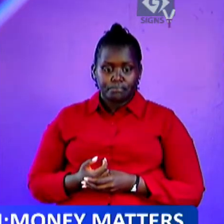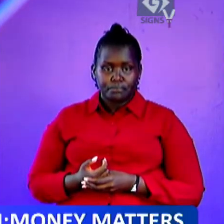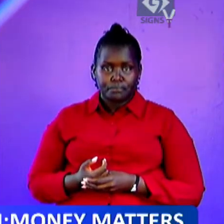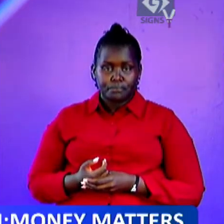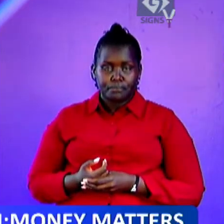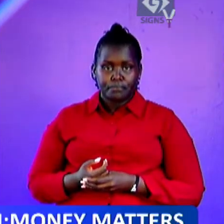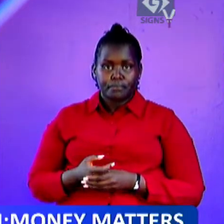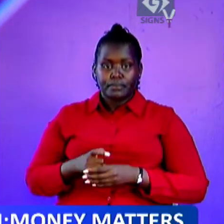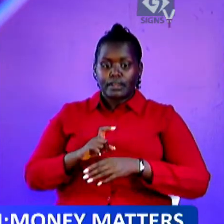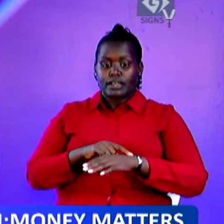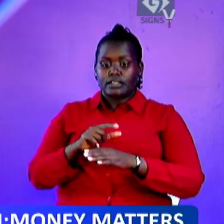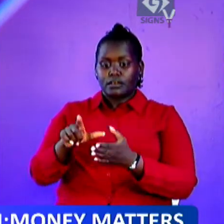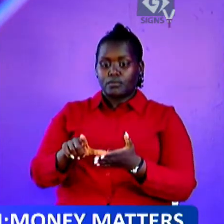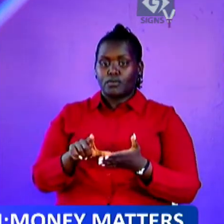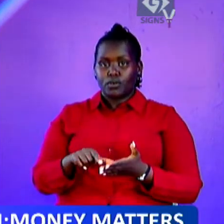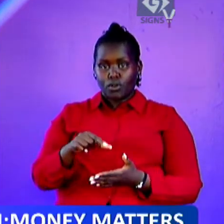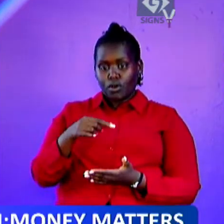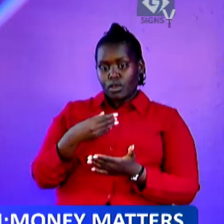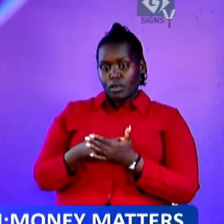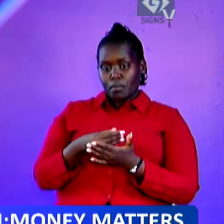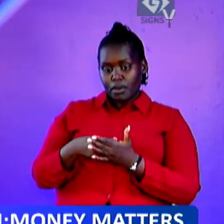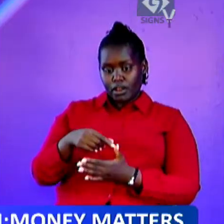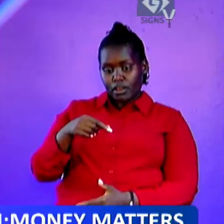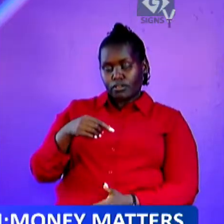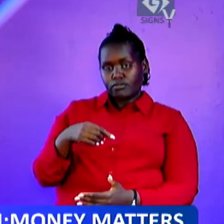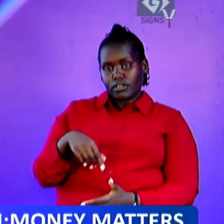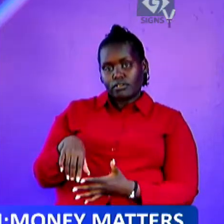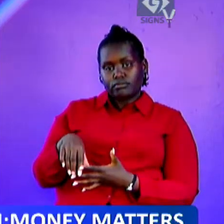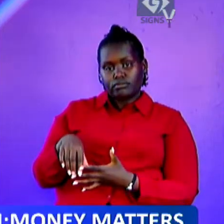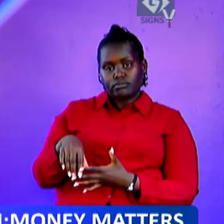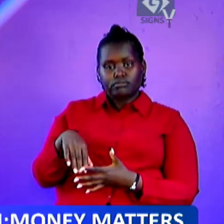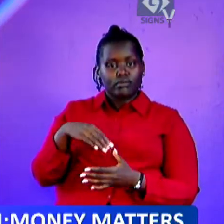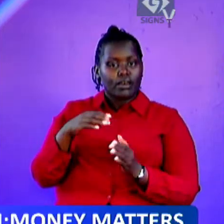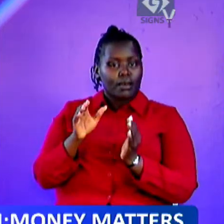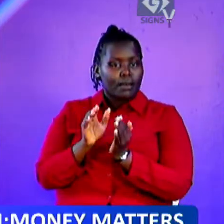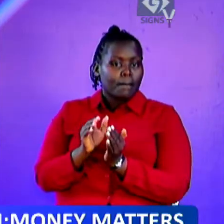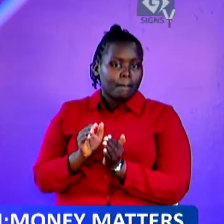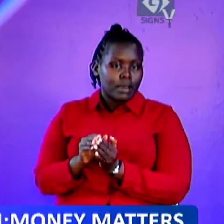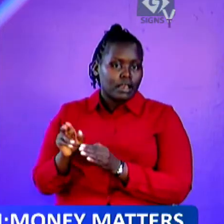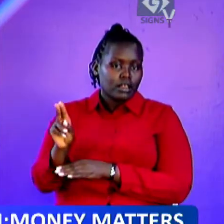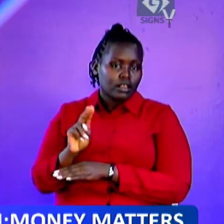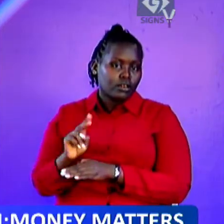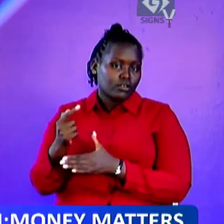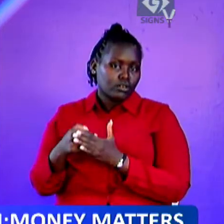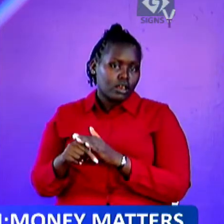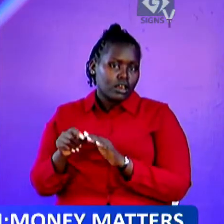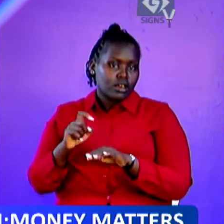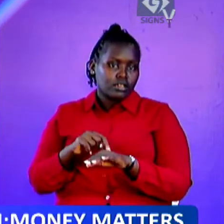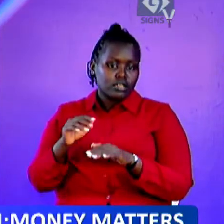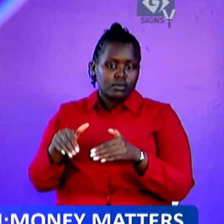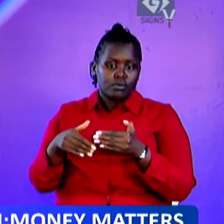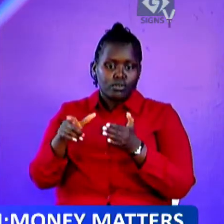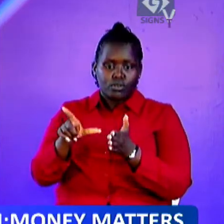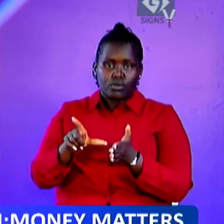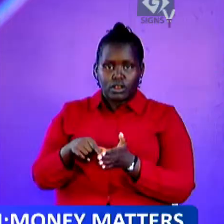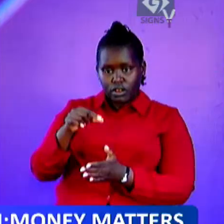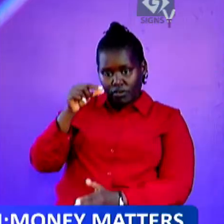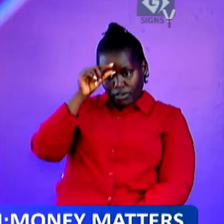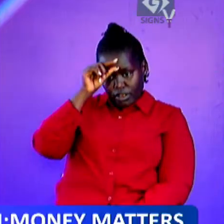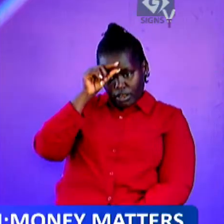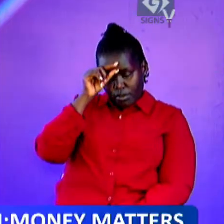when you're lending money to the bank uses it for its onward lending. When you're lending to government, they're using it for their